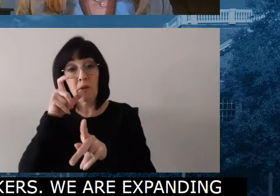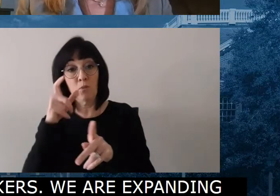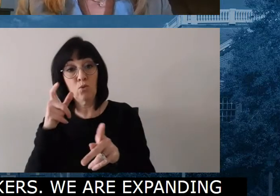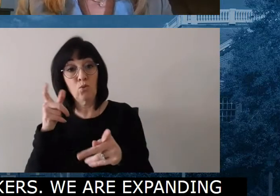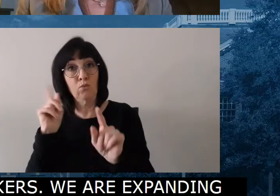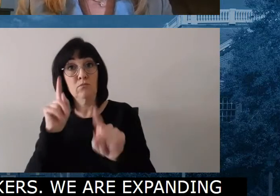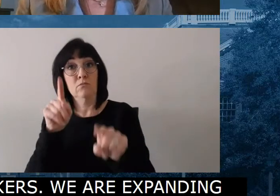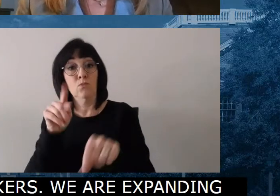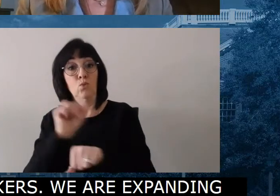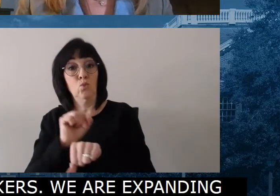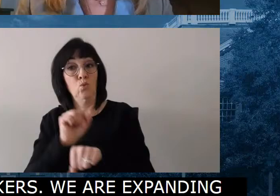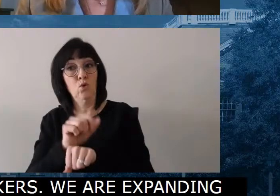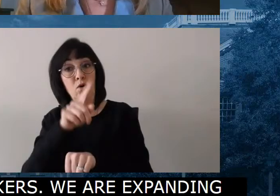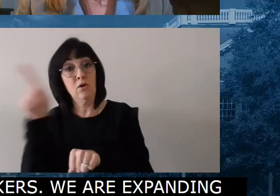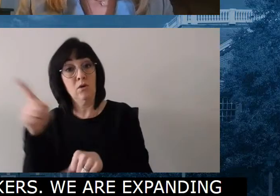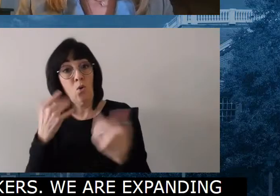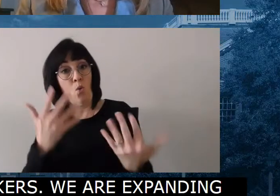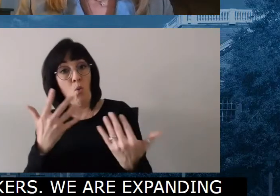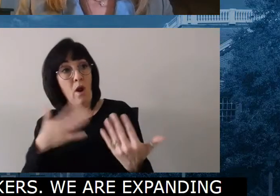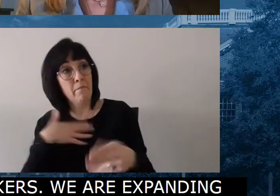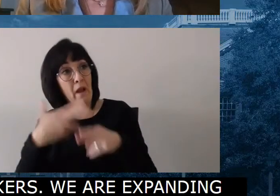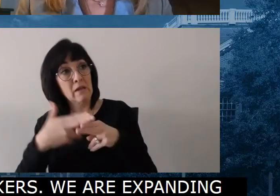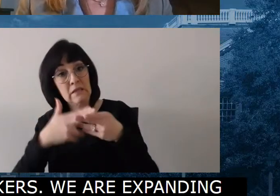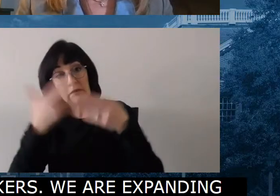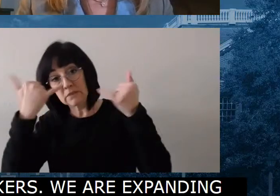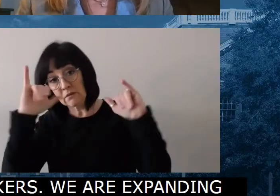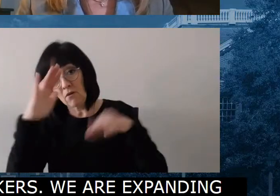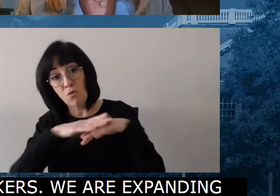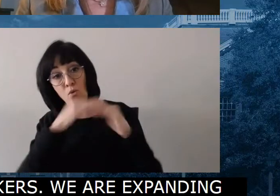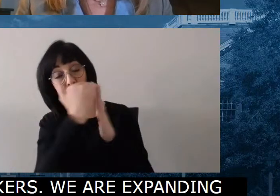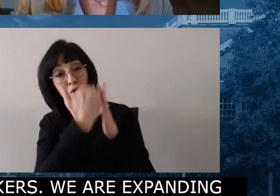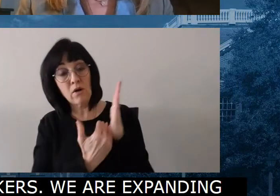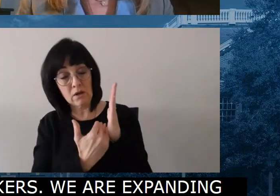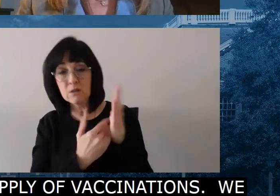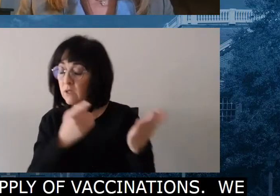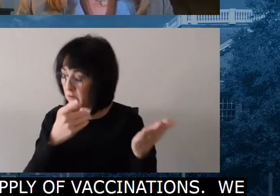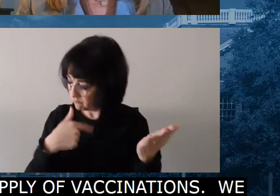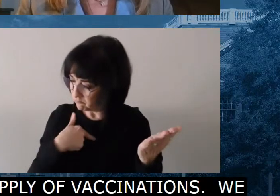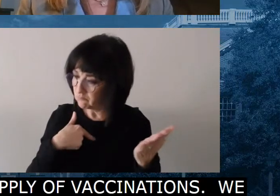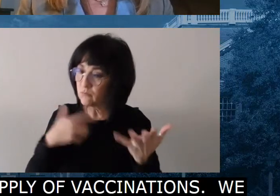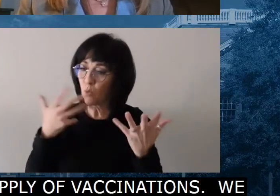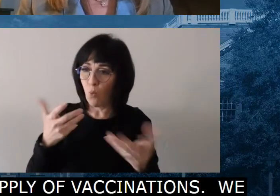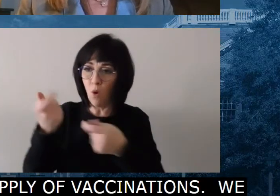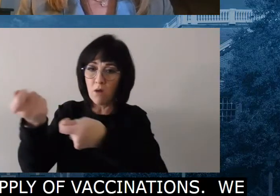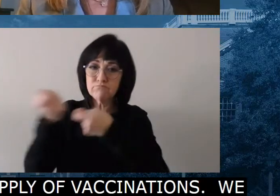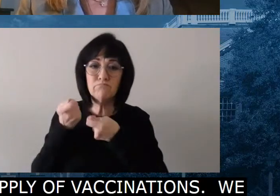to get registered. Where we are directly